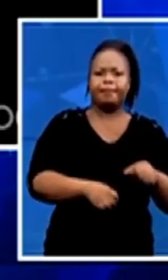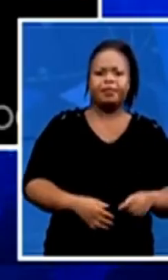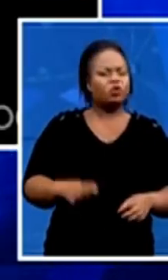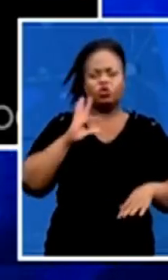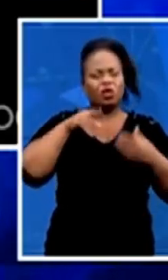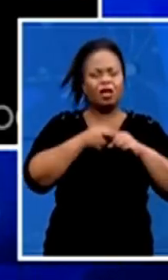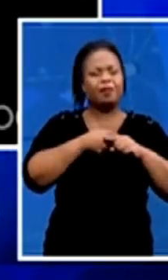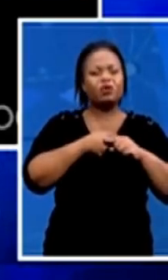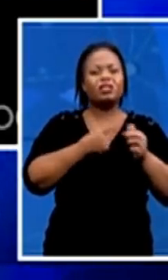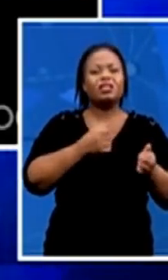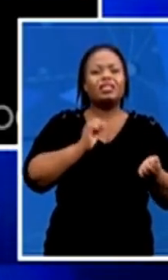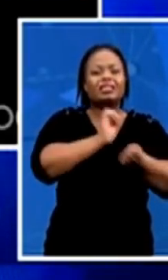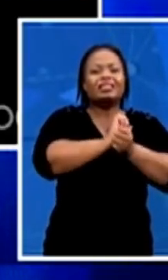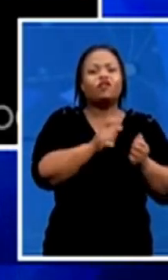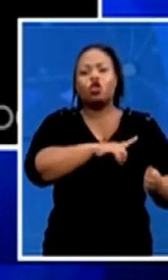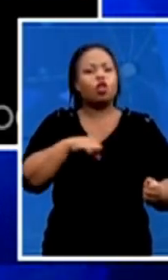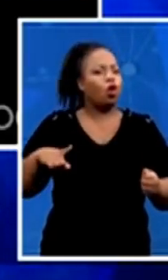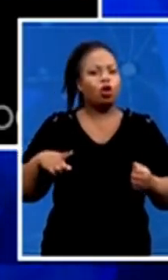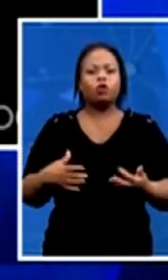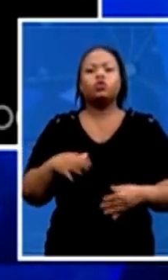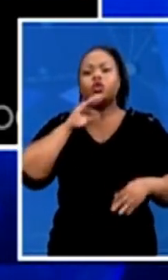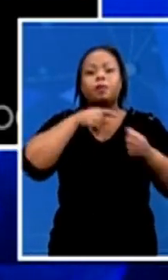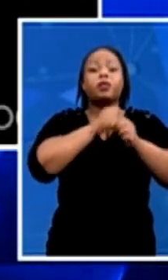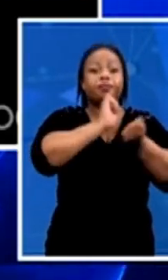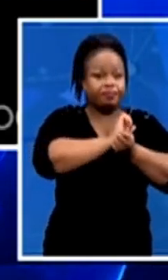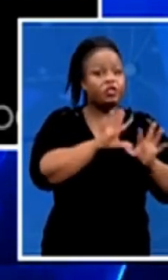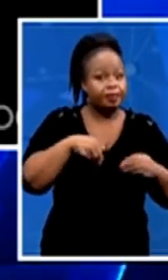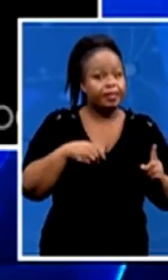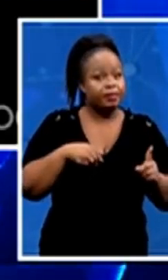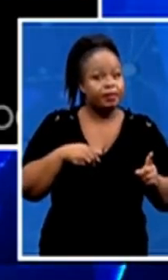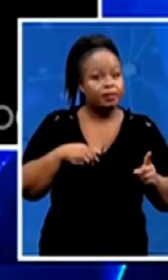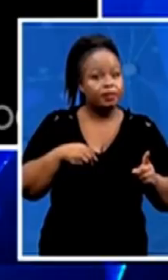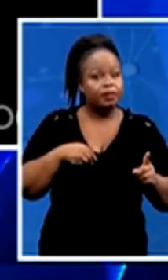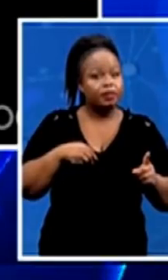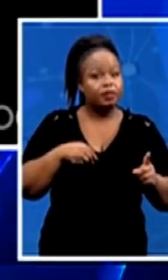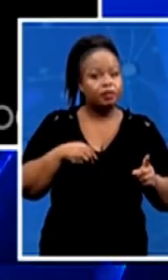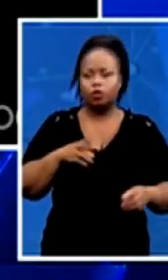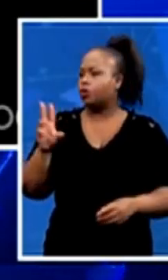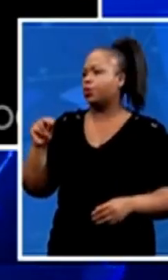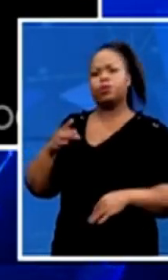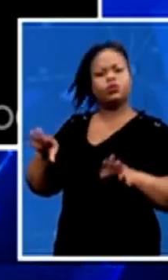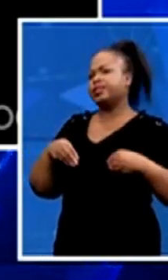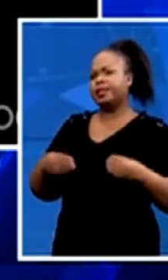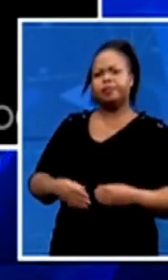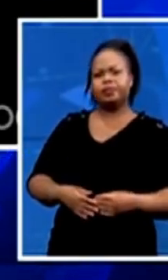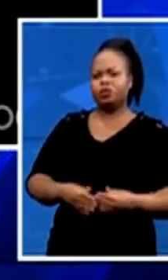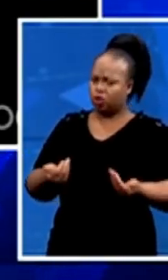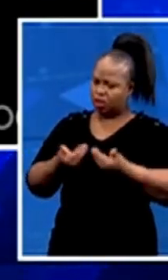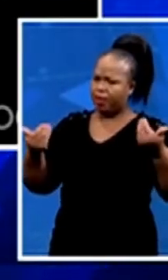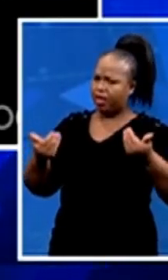conviction. Do you accept that? No, I don't accept that you can separate it like that, Justice Machit. I accept